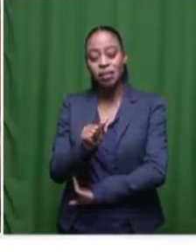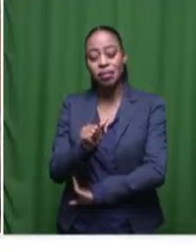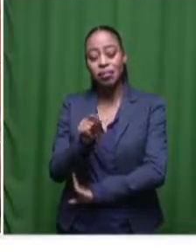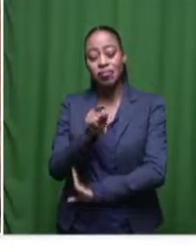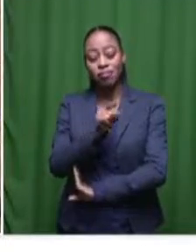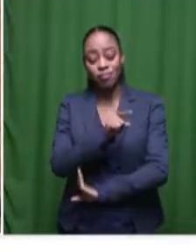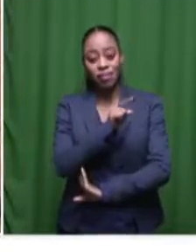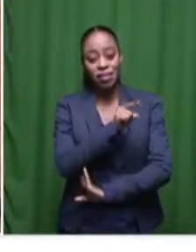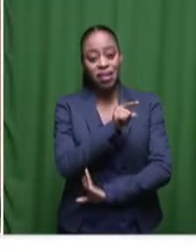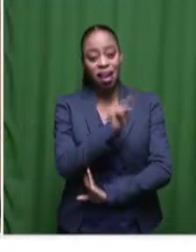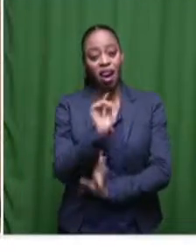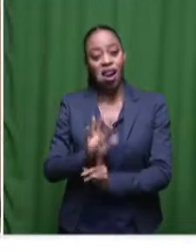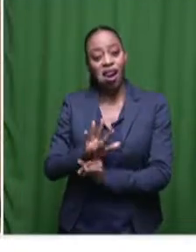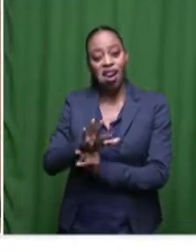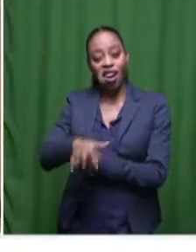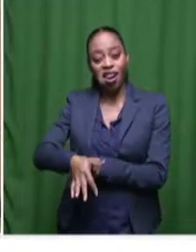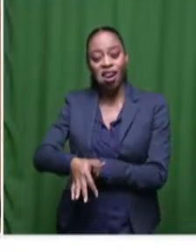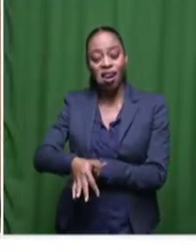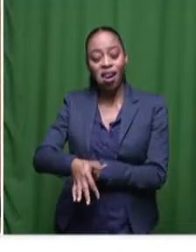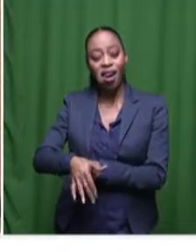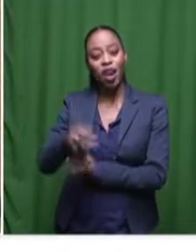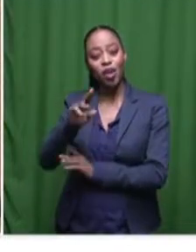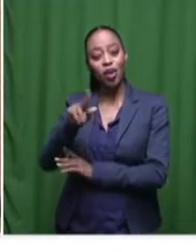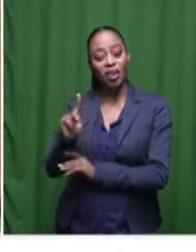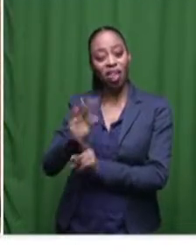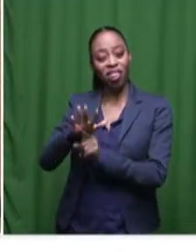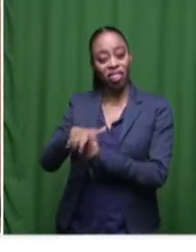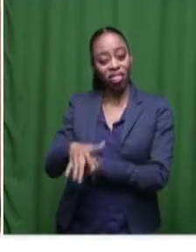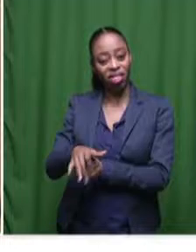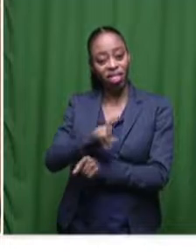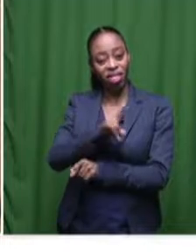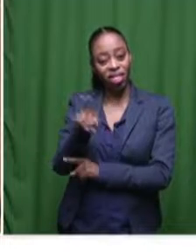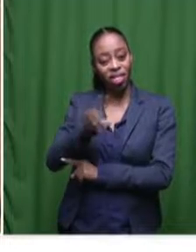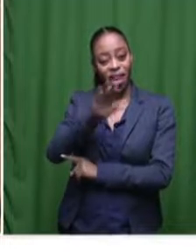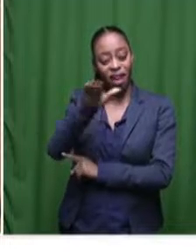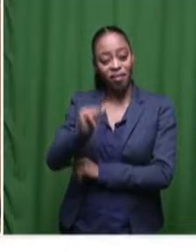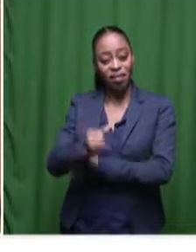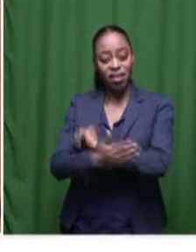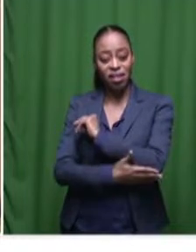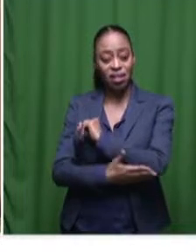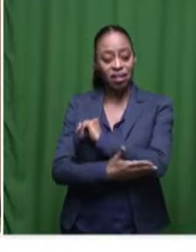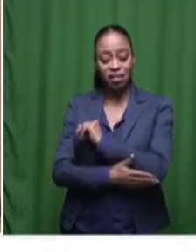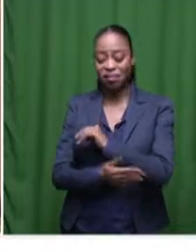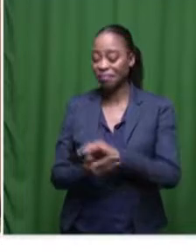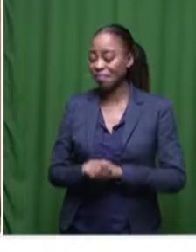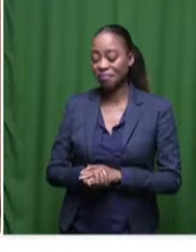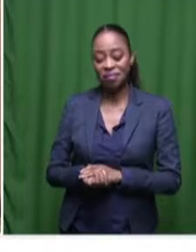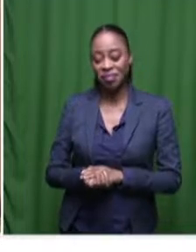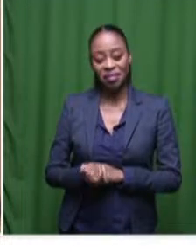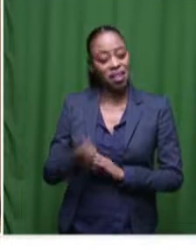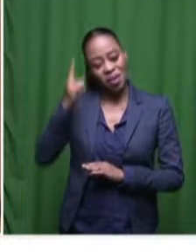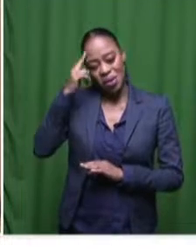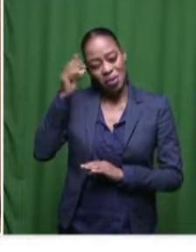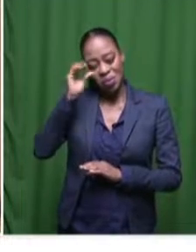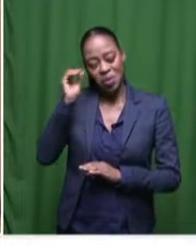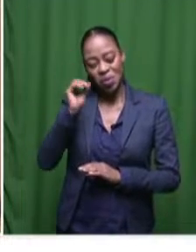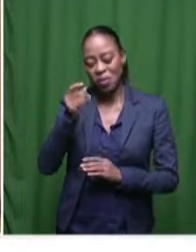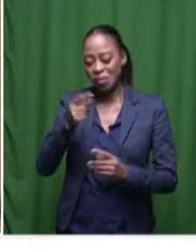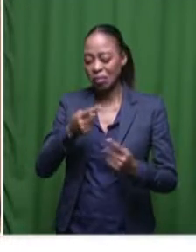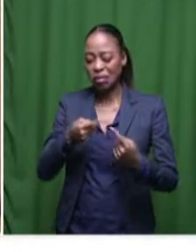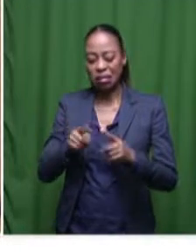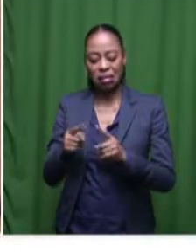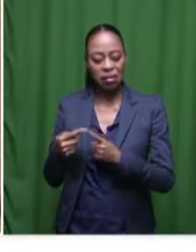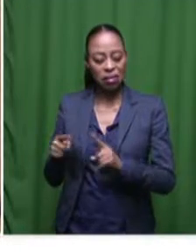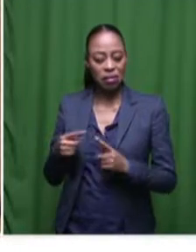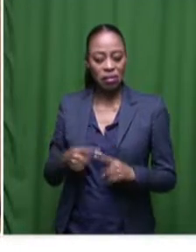by the British monarchy, there are mixed views in terms of how they